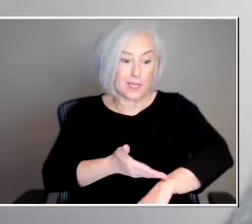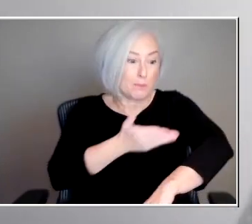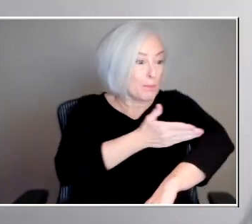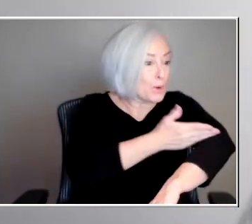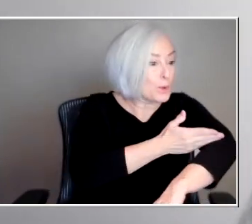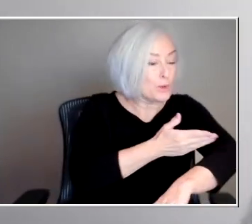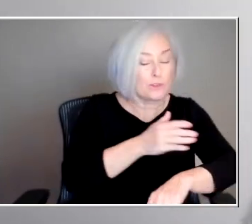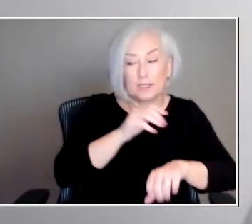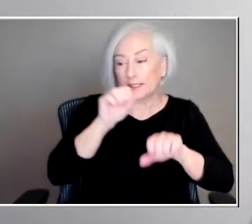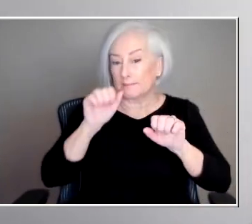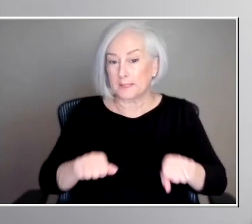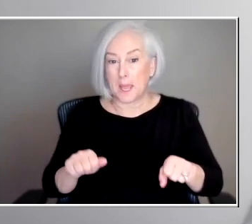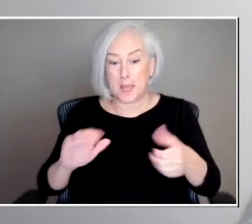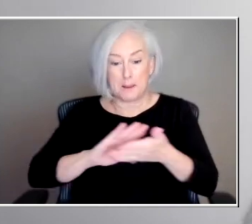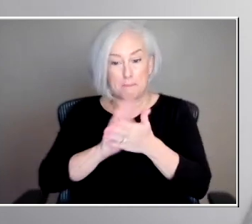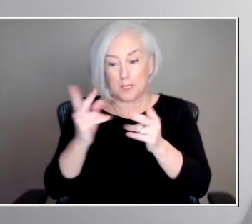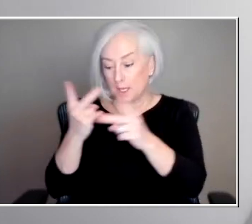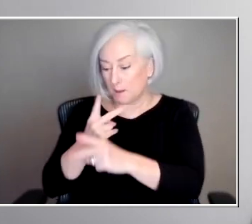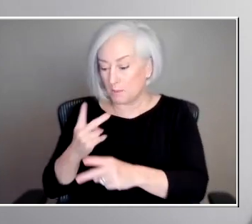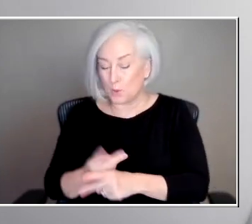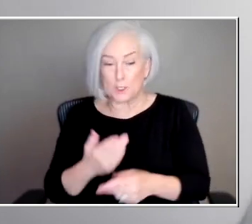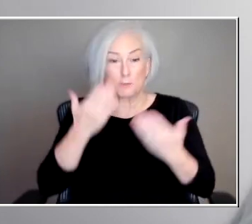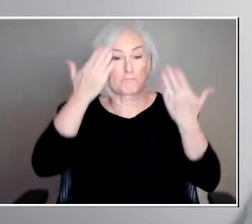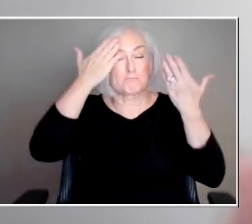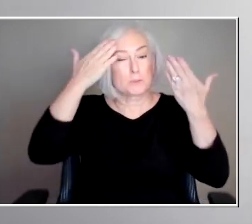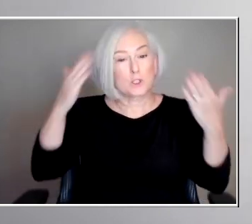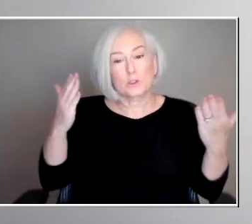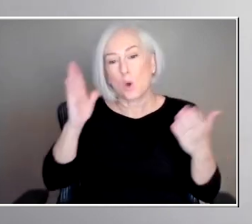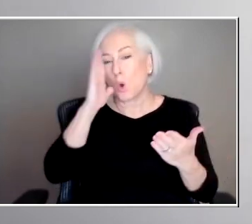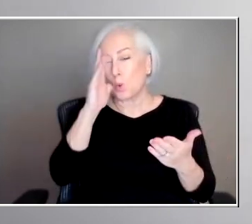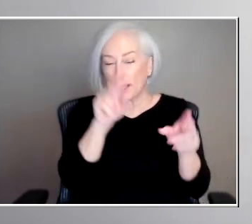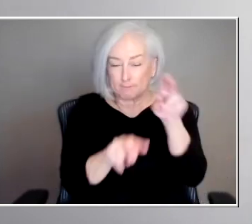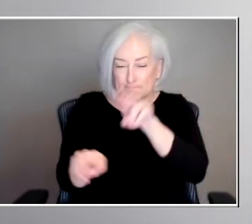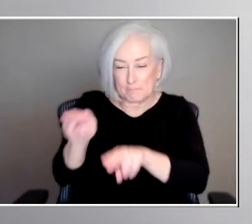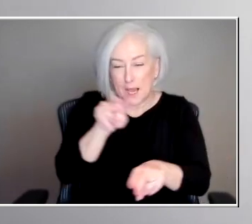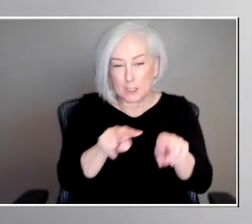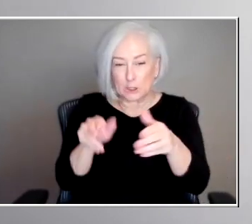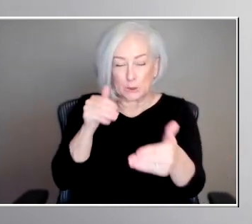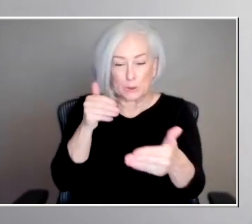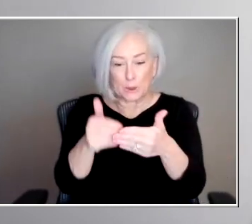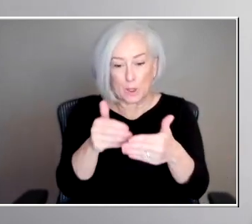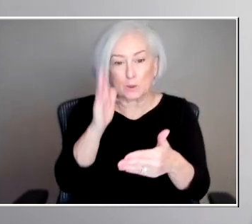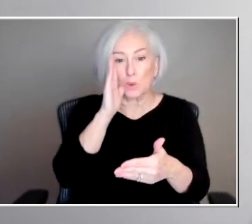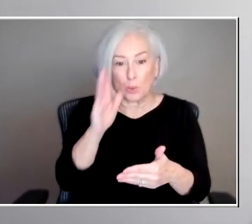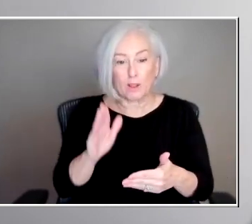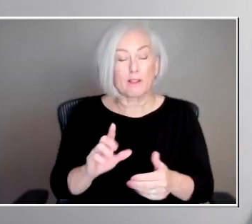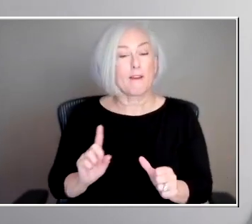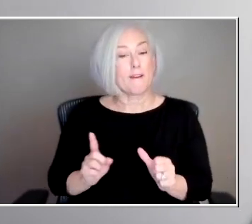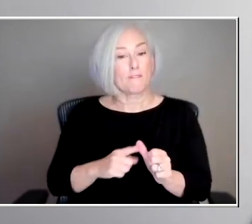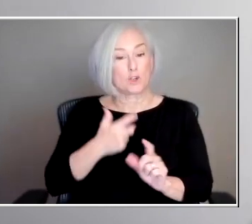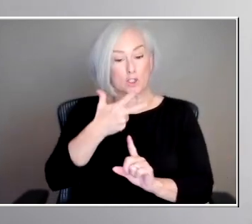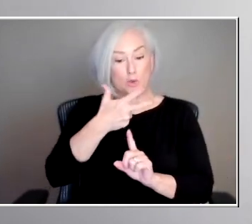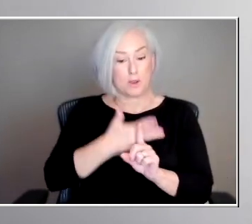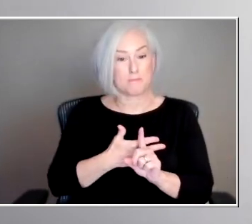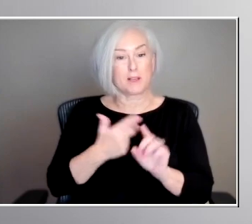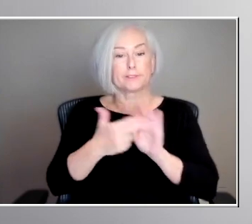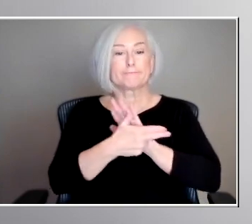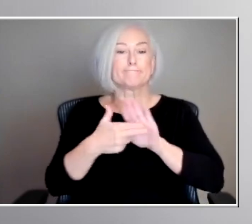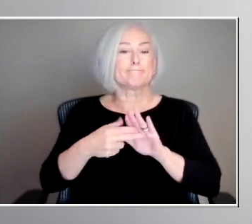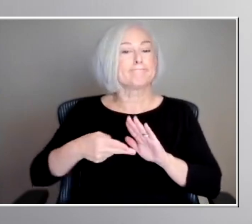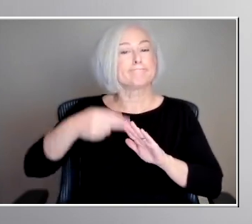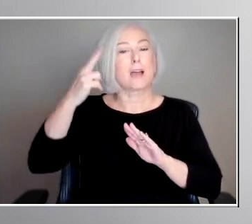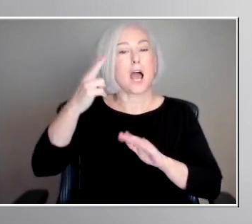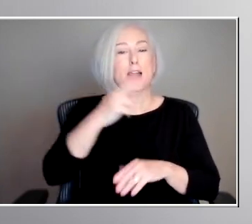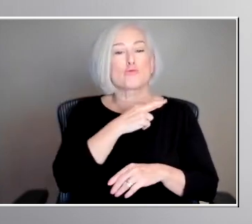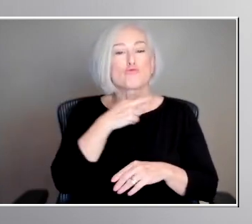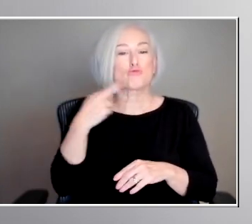bit worse. We just don't know. We're just going to have to monitor closely. And so my first trimester, I was a high risk pregnancy. And thankfully,